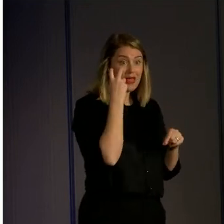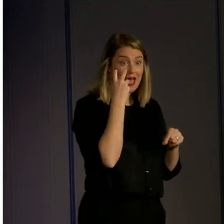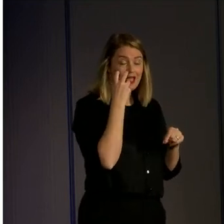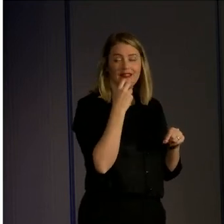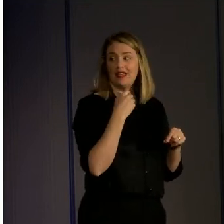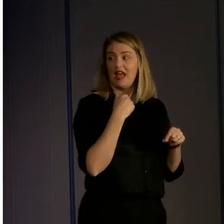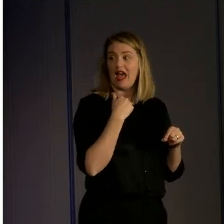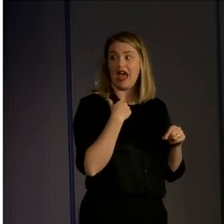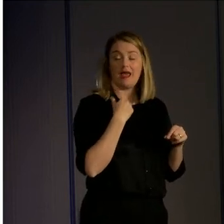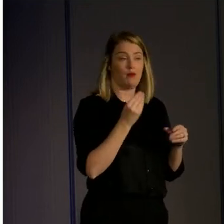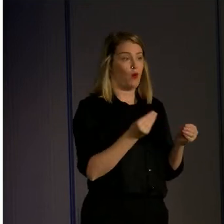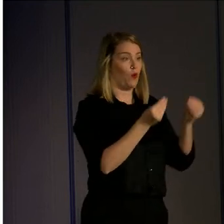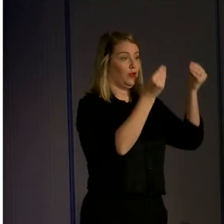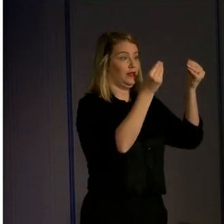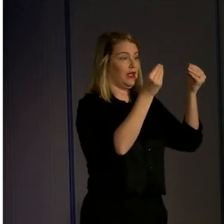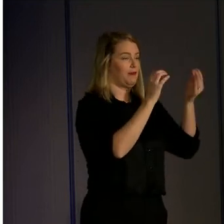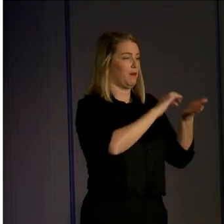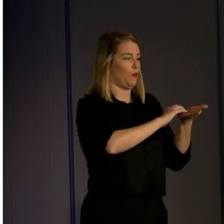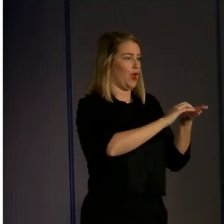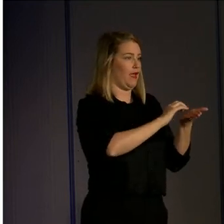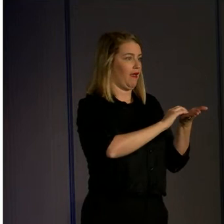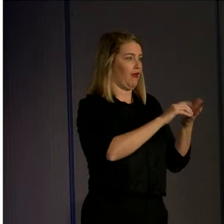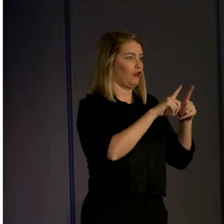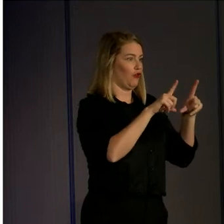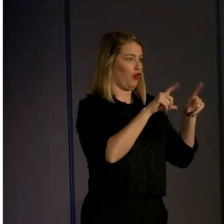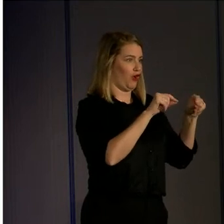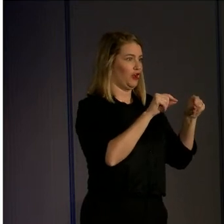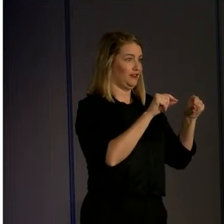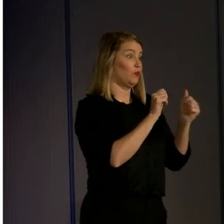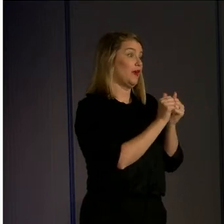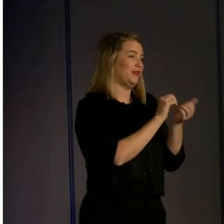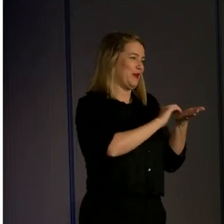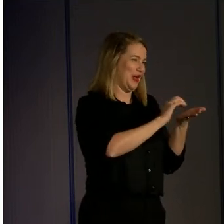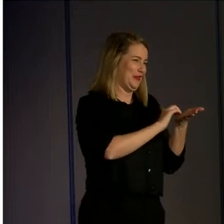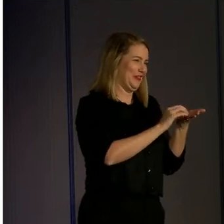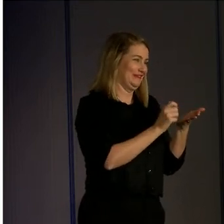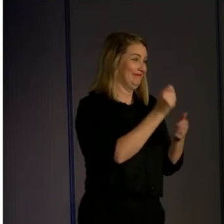up Braille cards. Long live Braille, by the way.